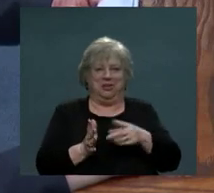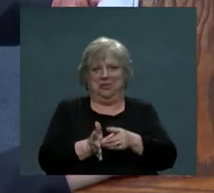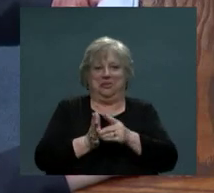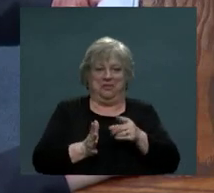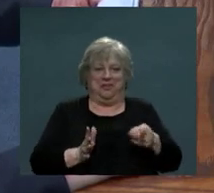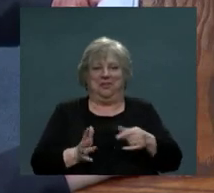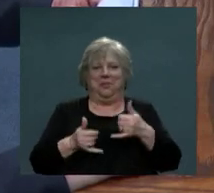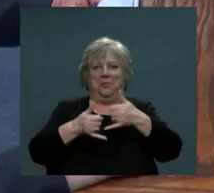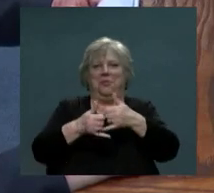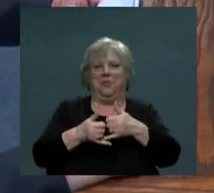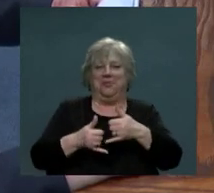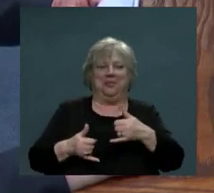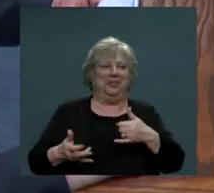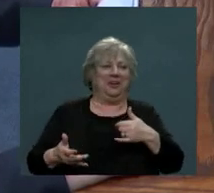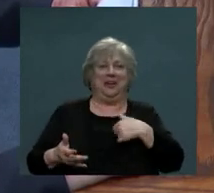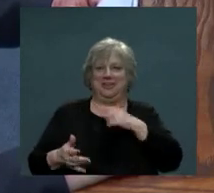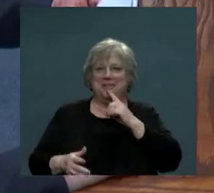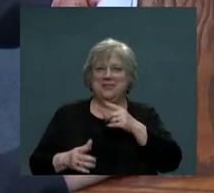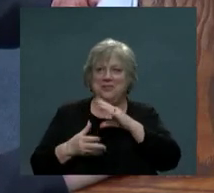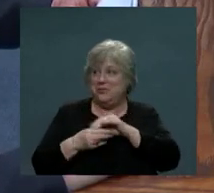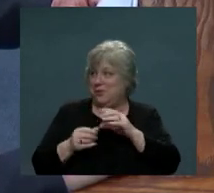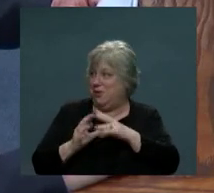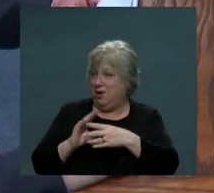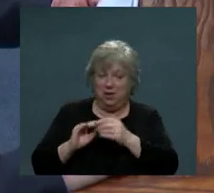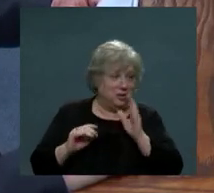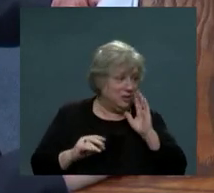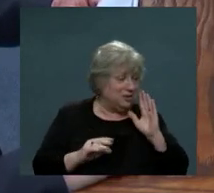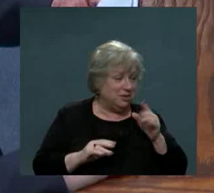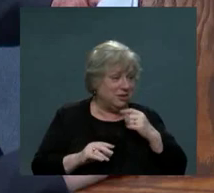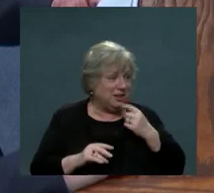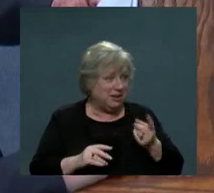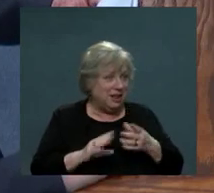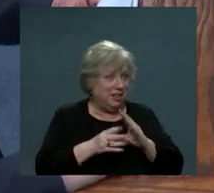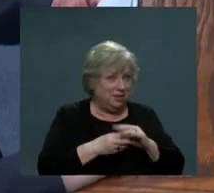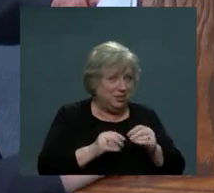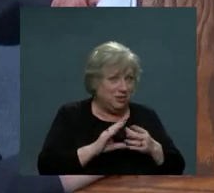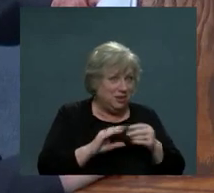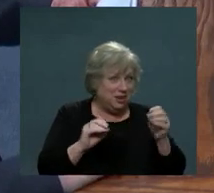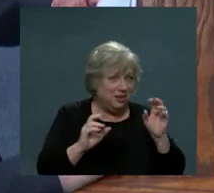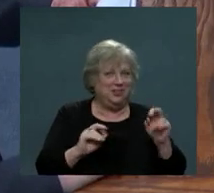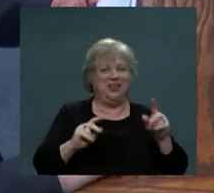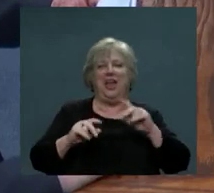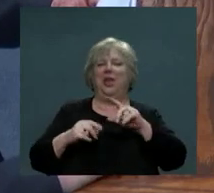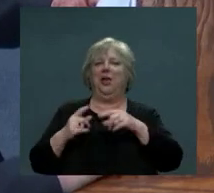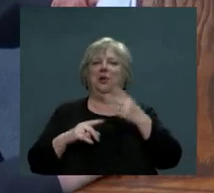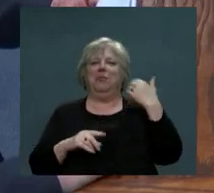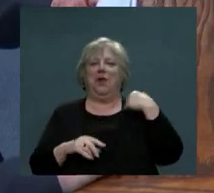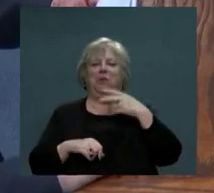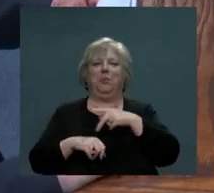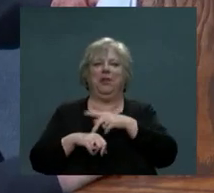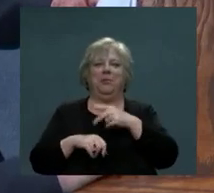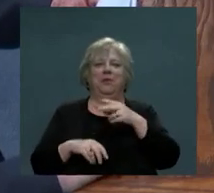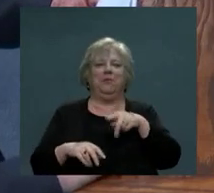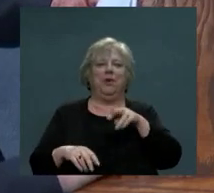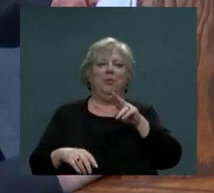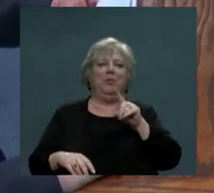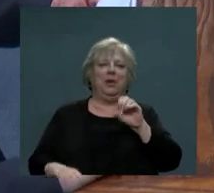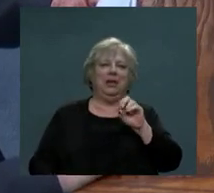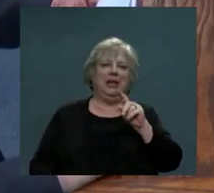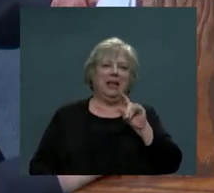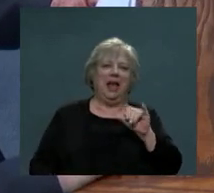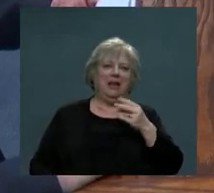That's a true story. Should I tell the story? Okay. When I was principal at Pulaski Heights, I had